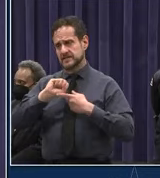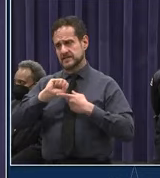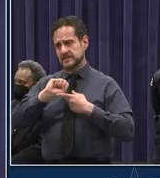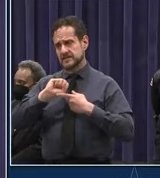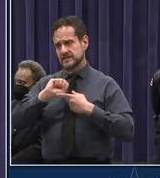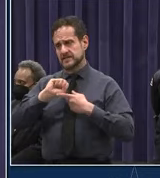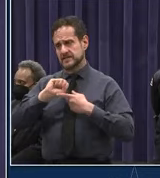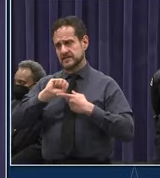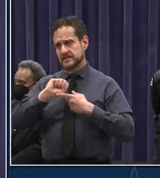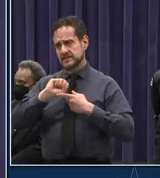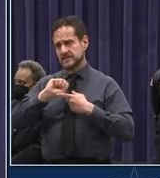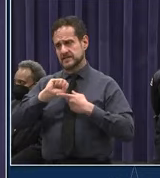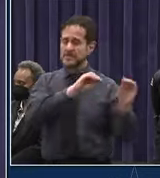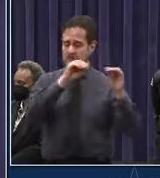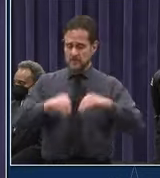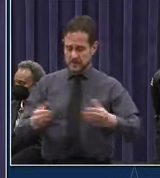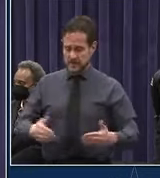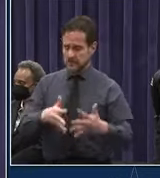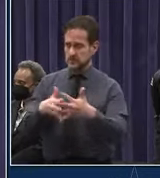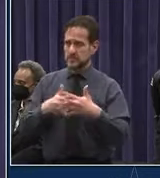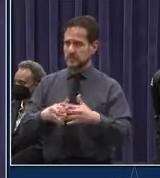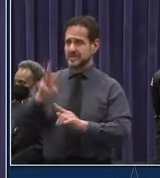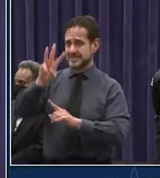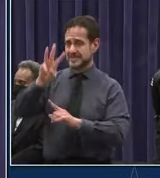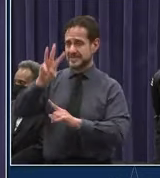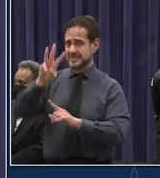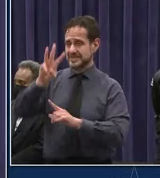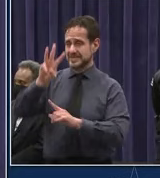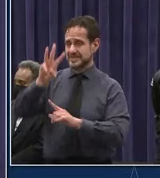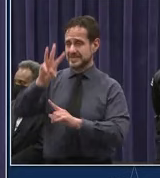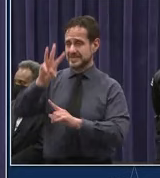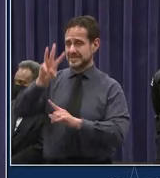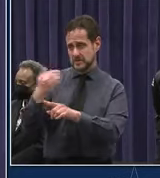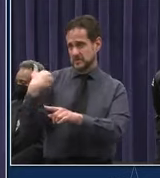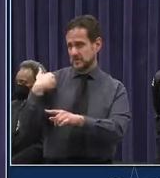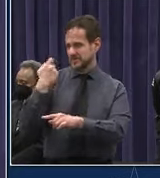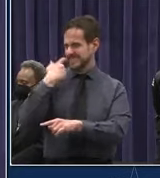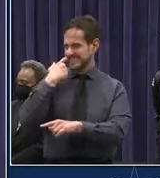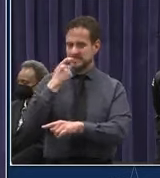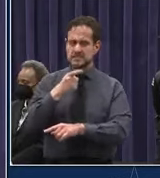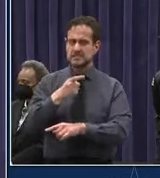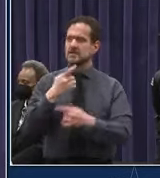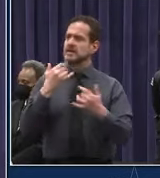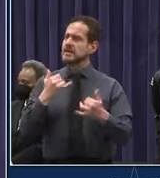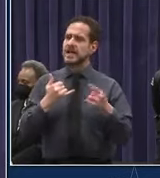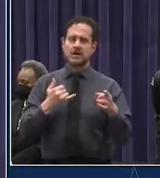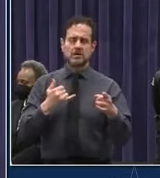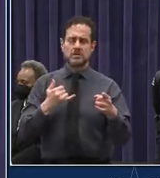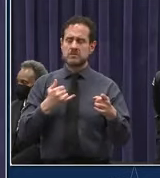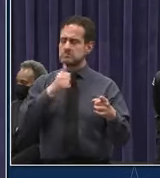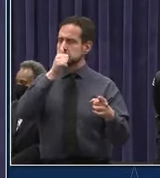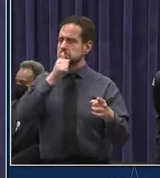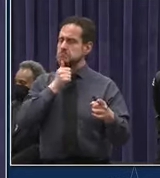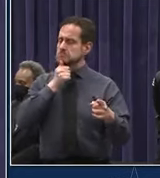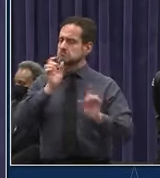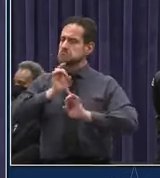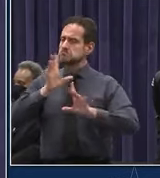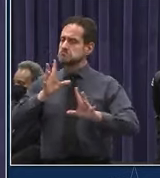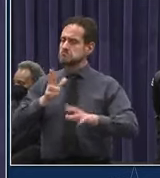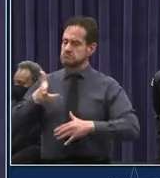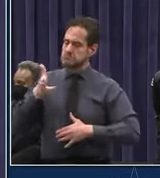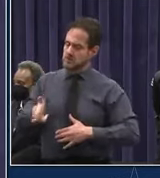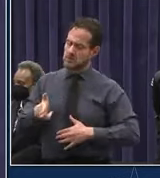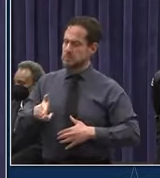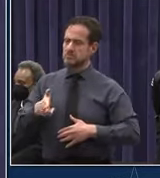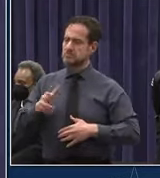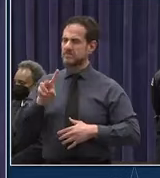who's come to this country not 6 months ago and is the victim of senseless violence. You know,